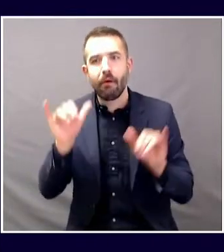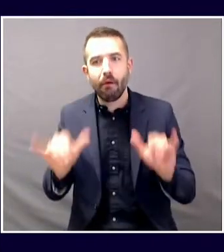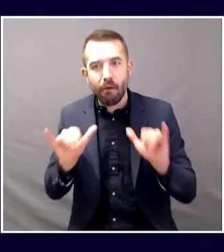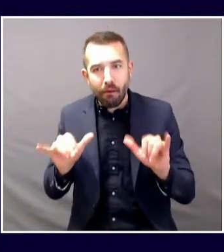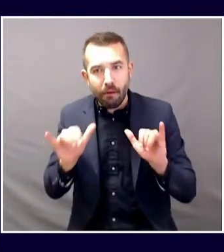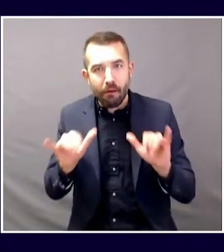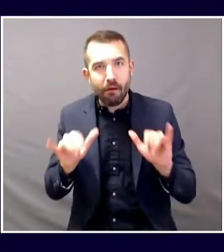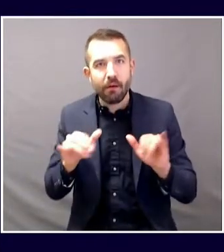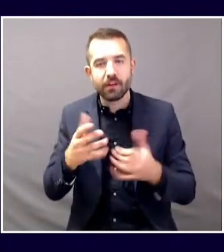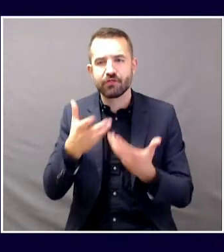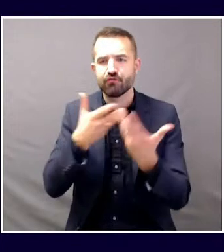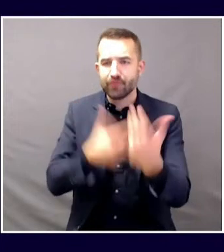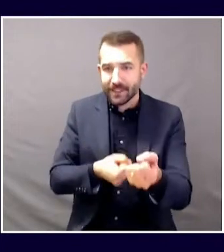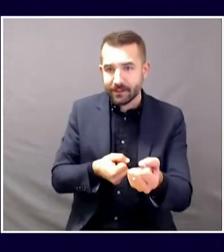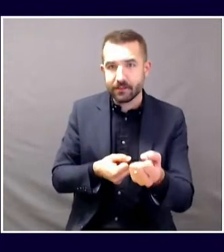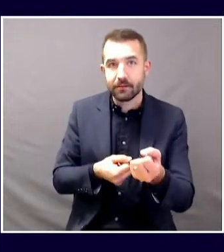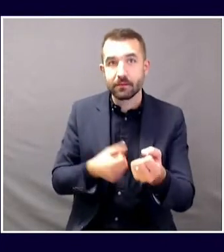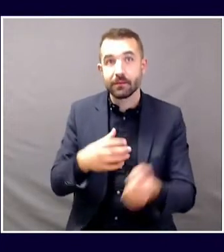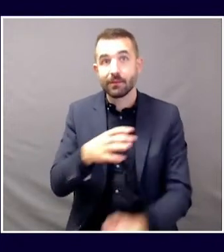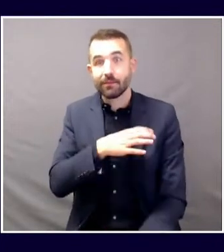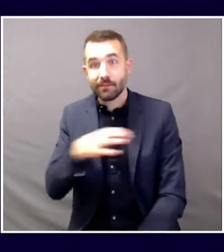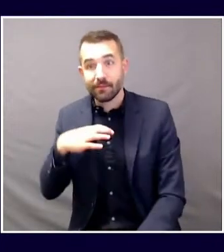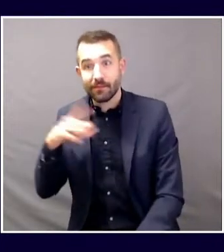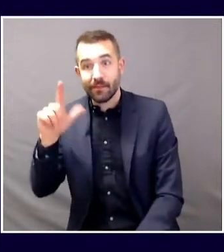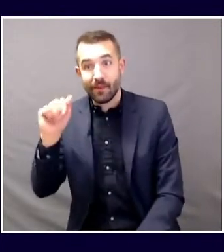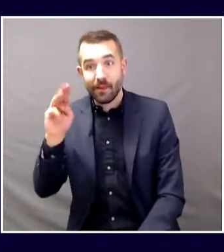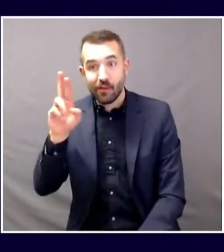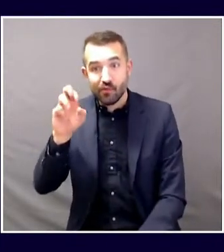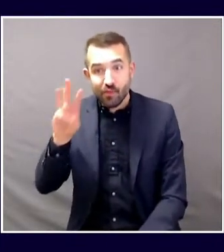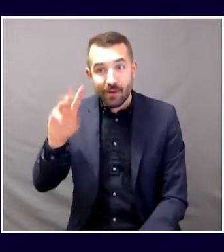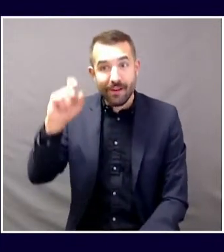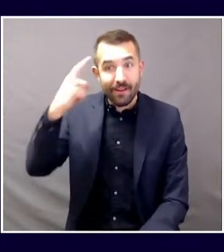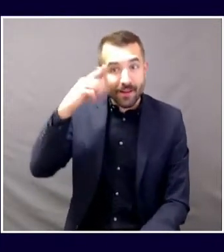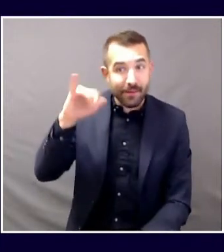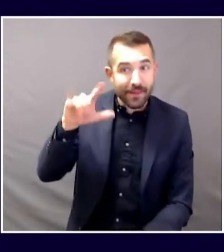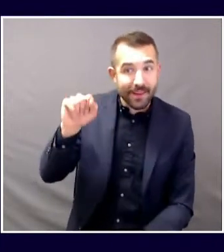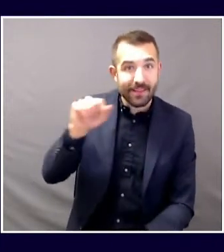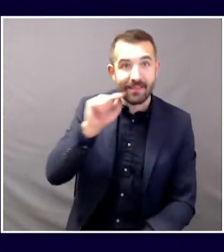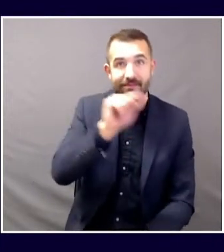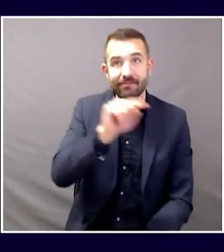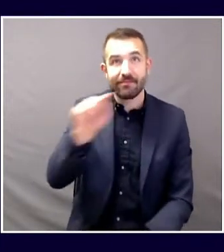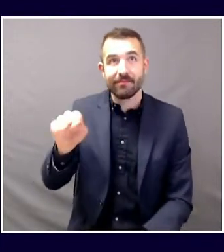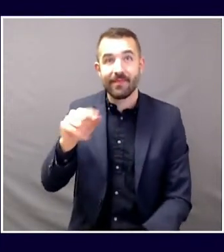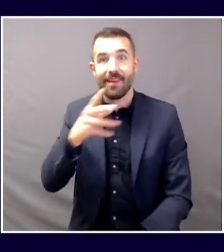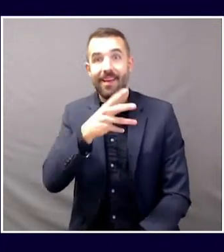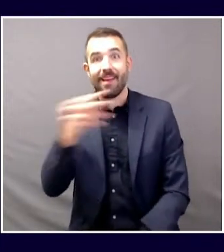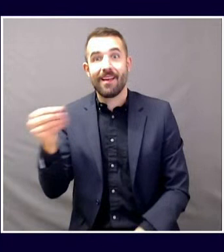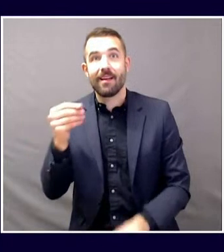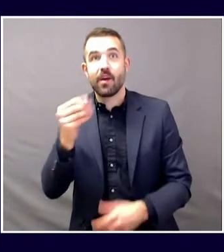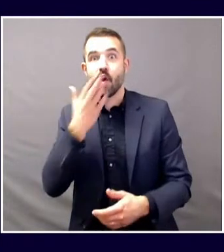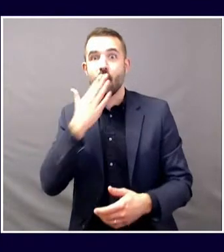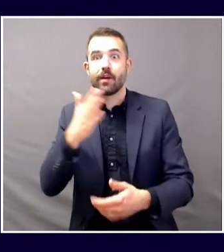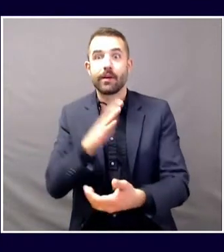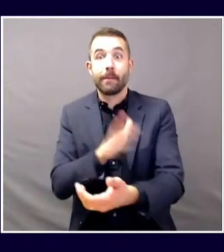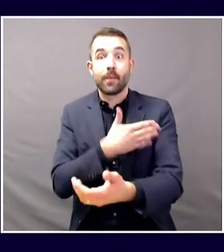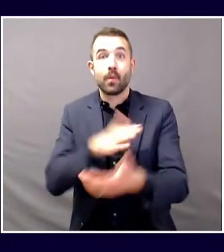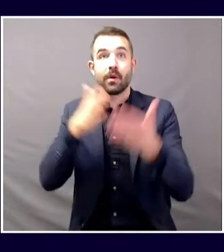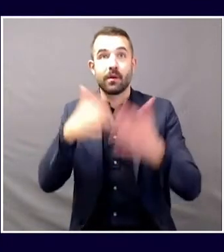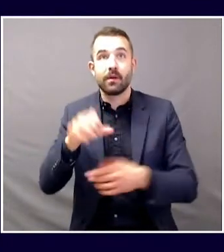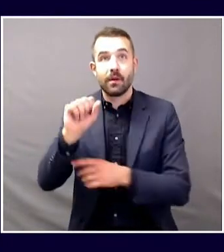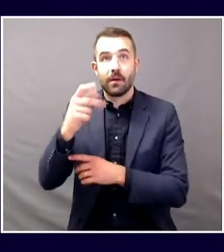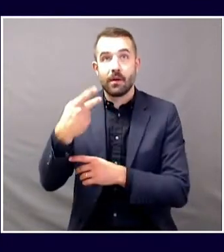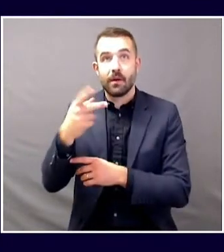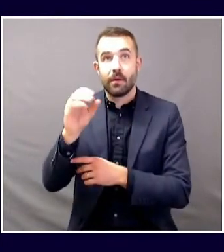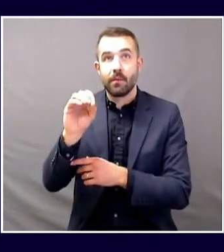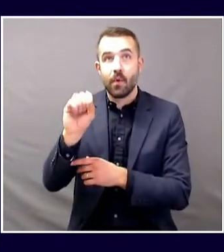that I'm particularly proud of is we recently worked with the artist Spose to put out a PSA, and Spose talked about